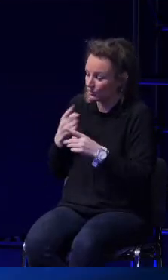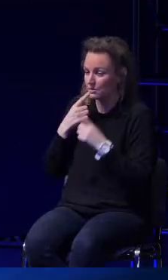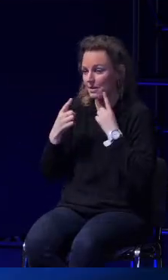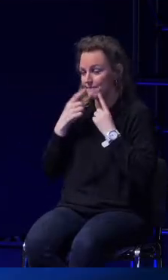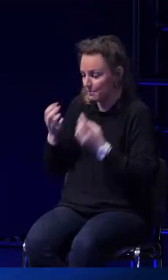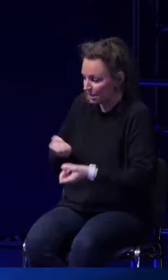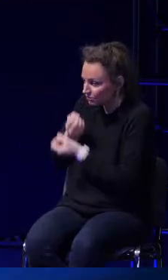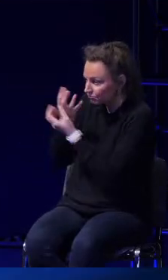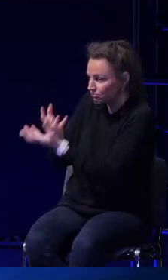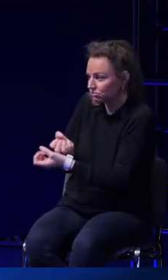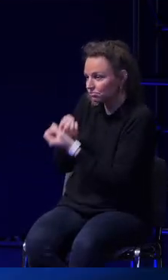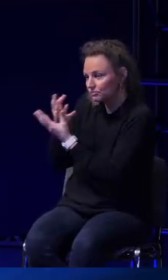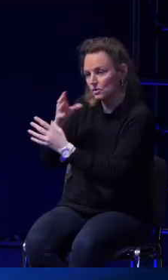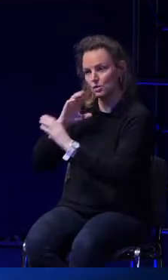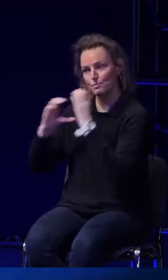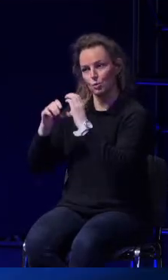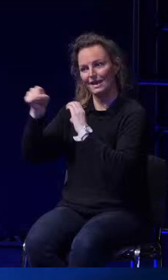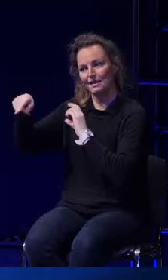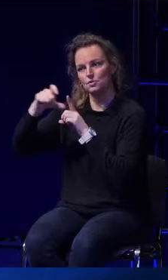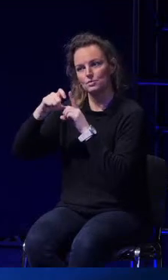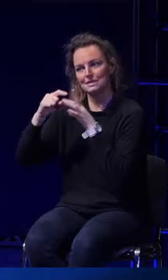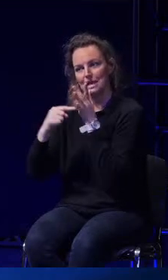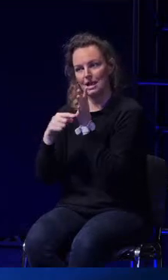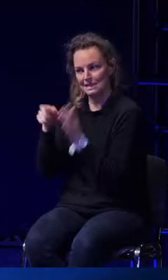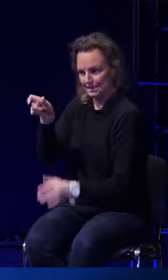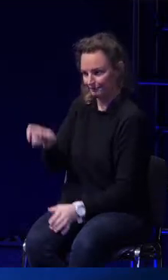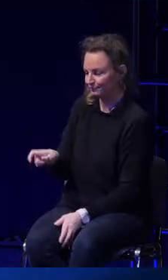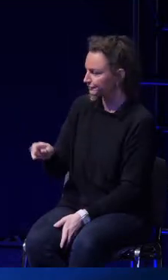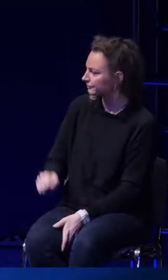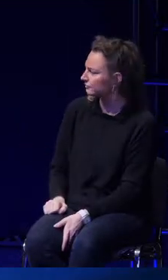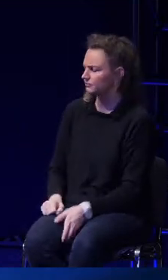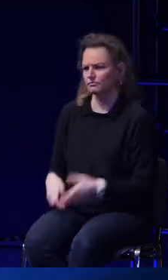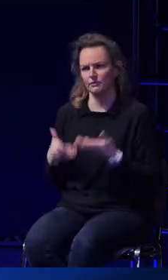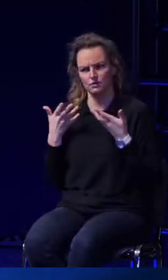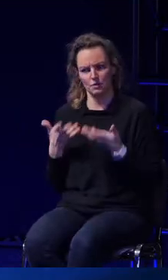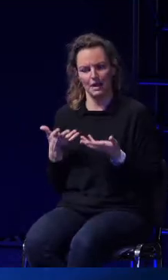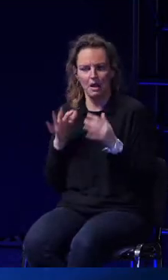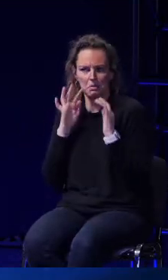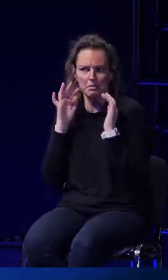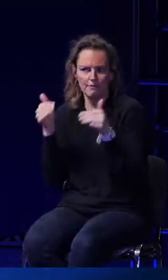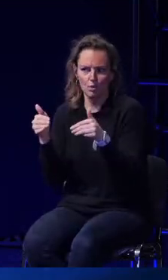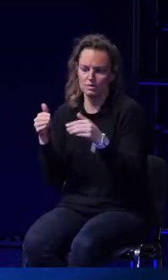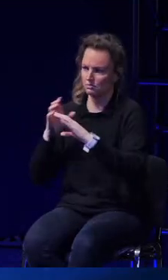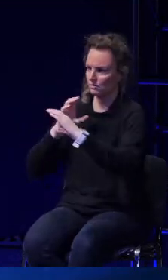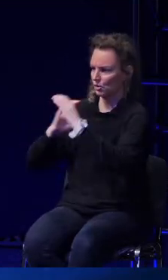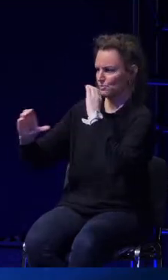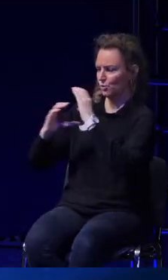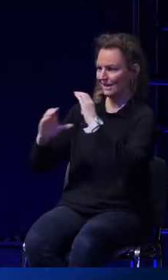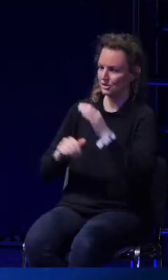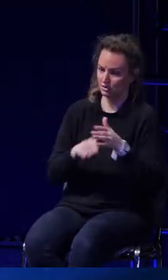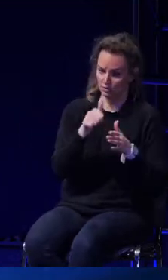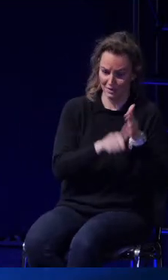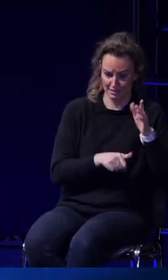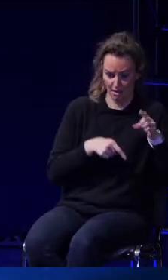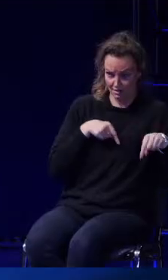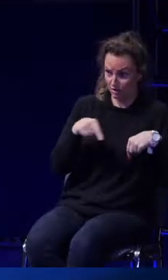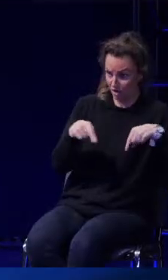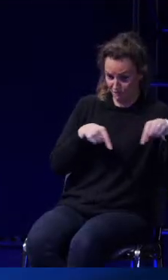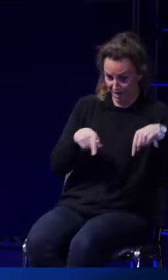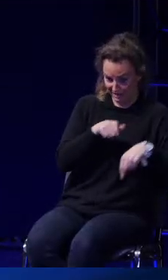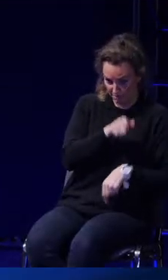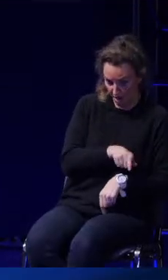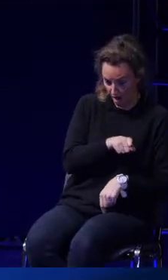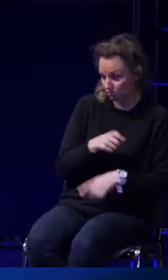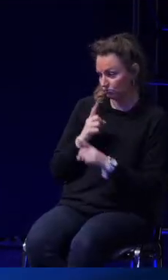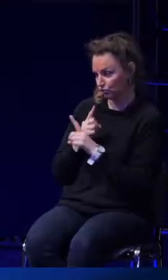look. So let's talk about that communication between, so it starts with the director talks, of course, the